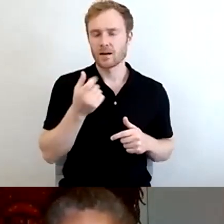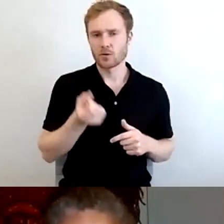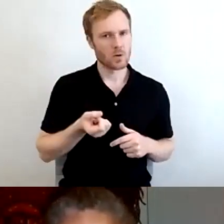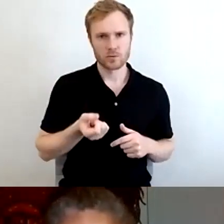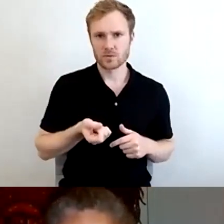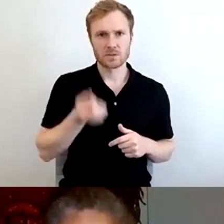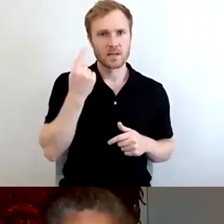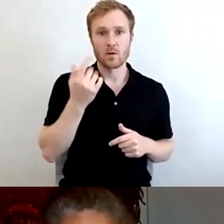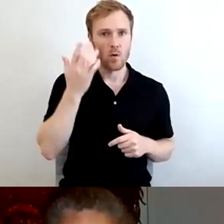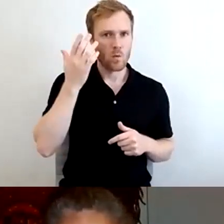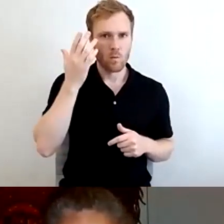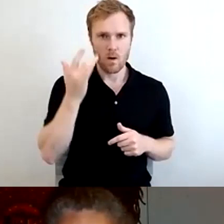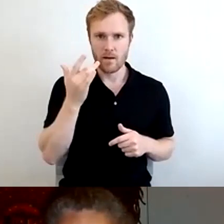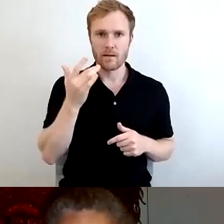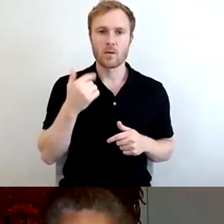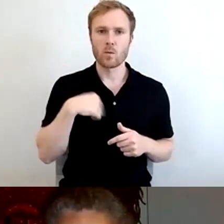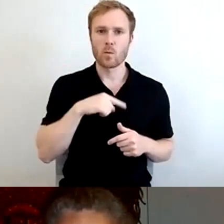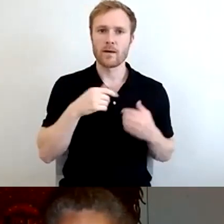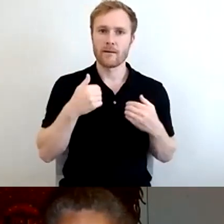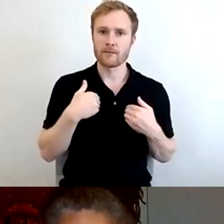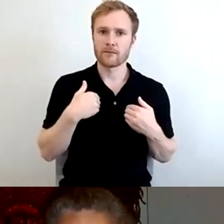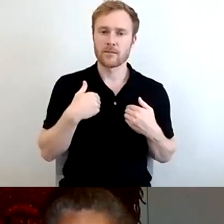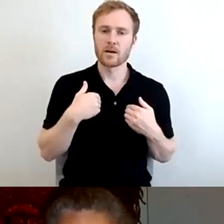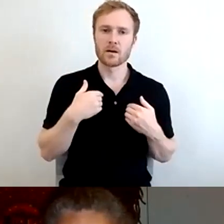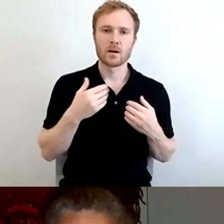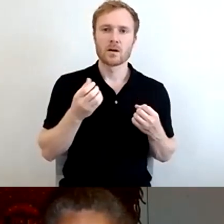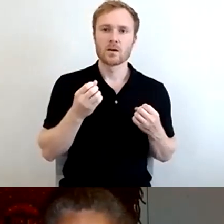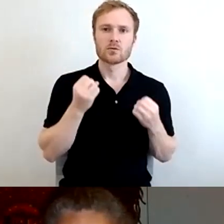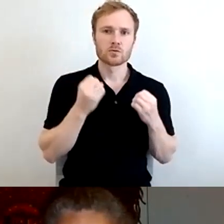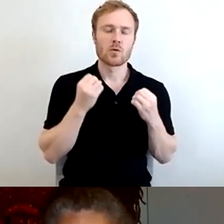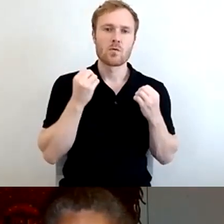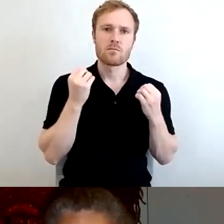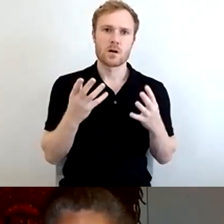why we have so much,